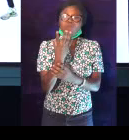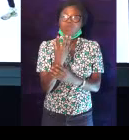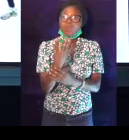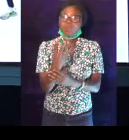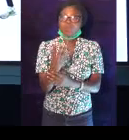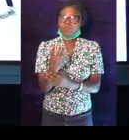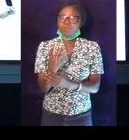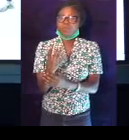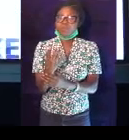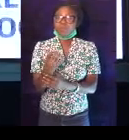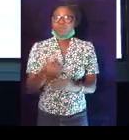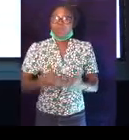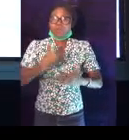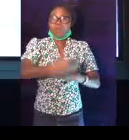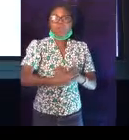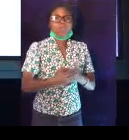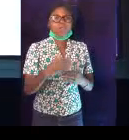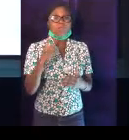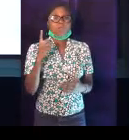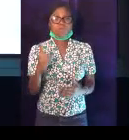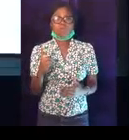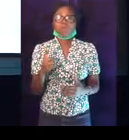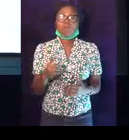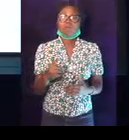Next is